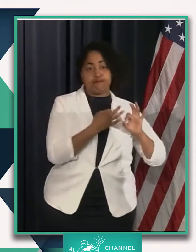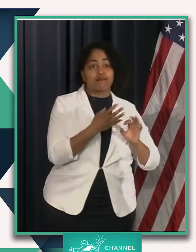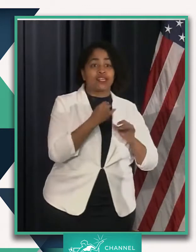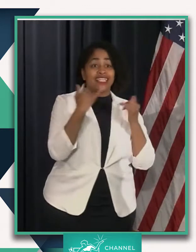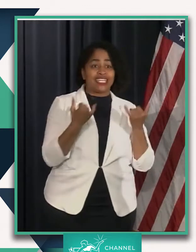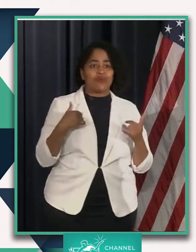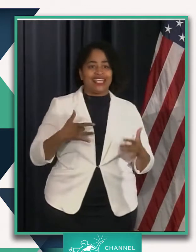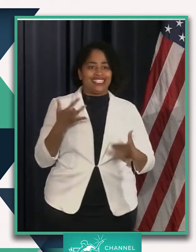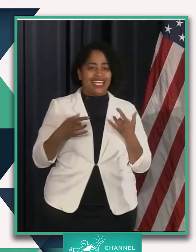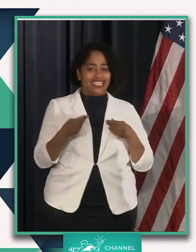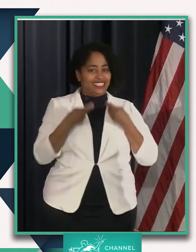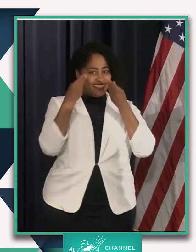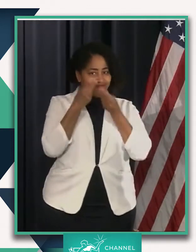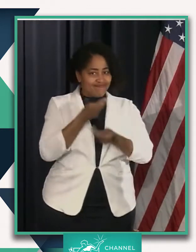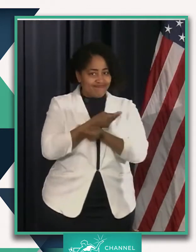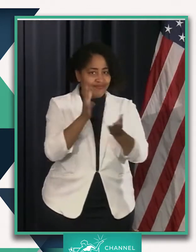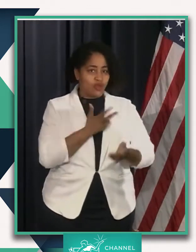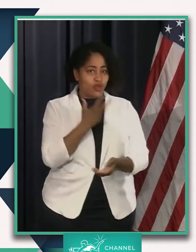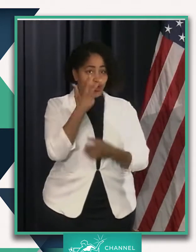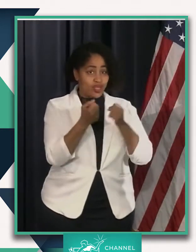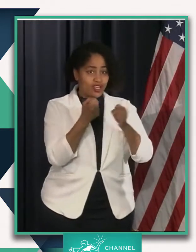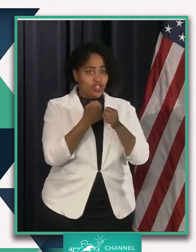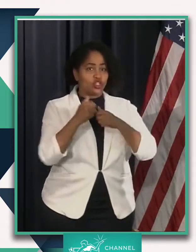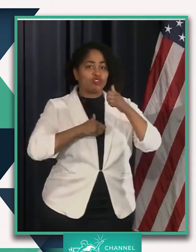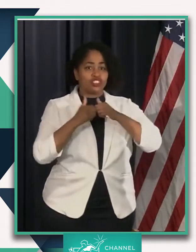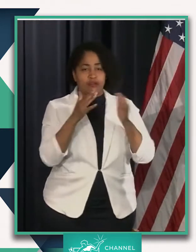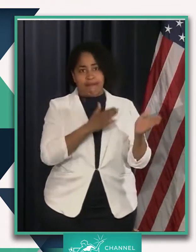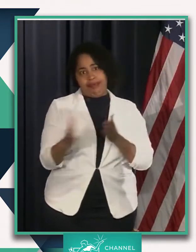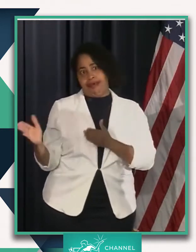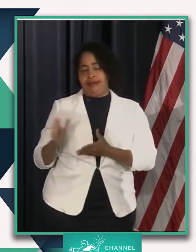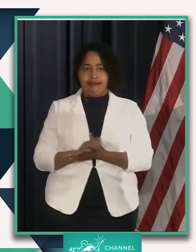today to tell you about this 3-year strategic plan.